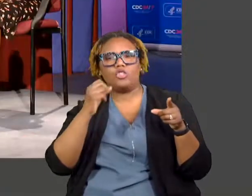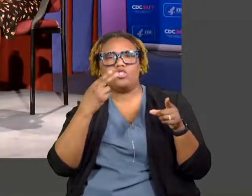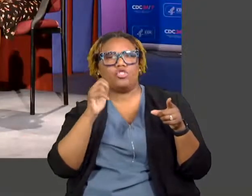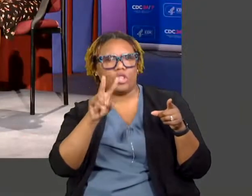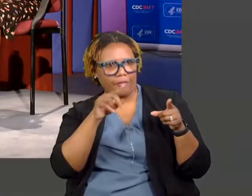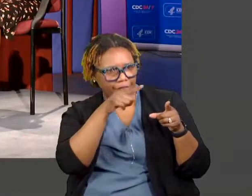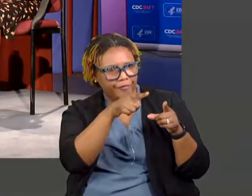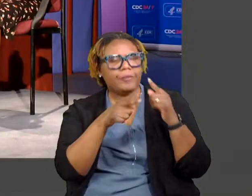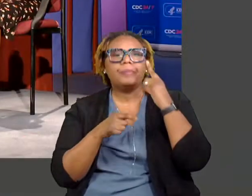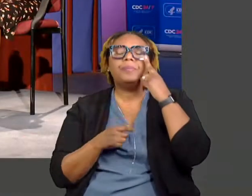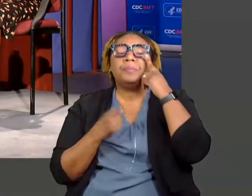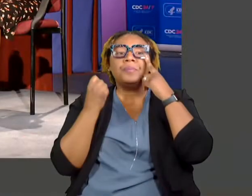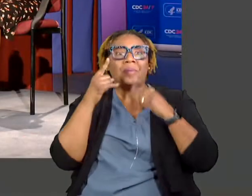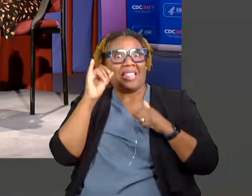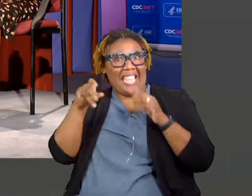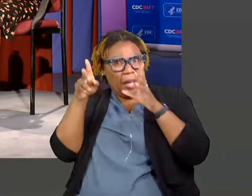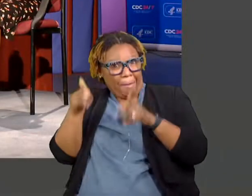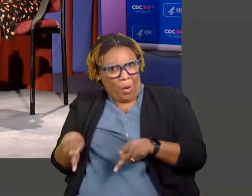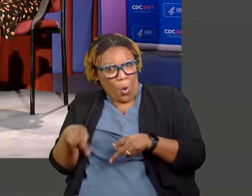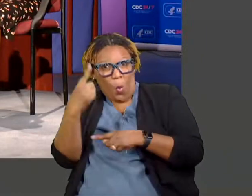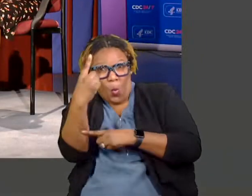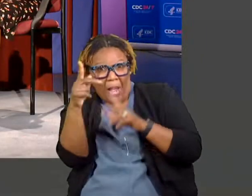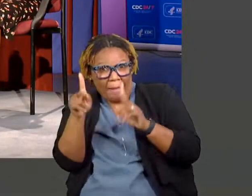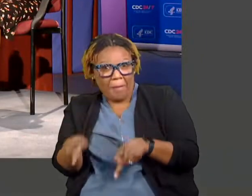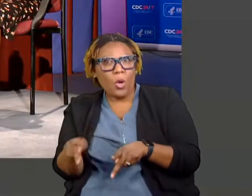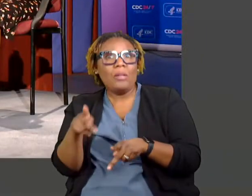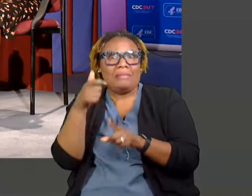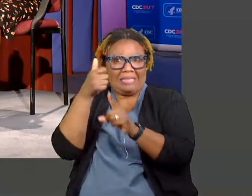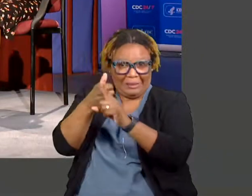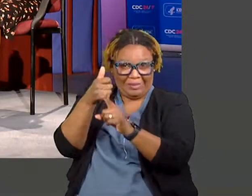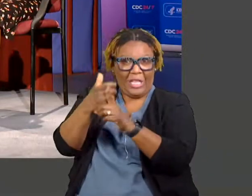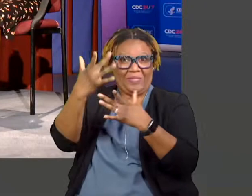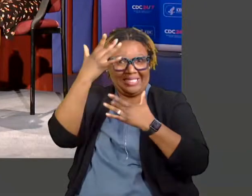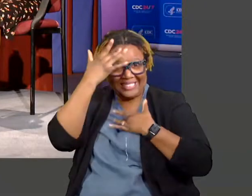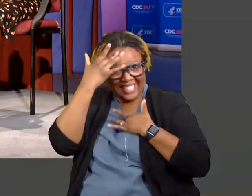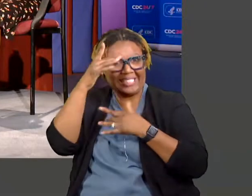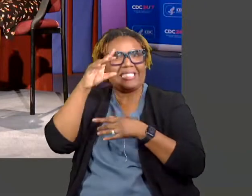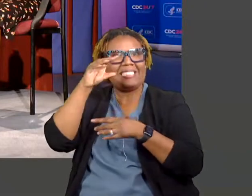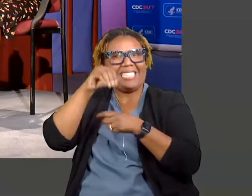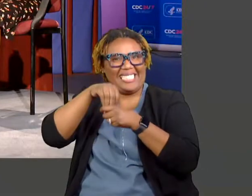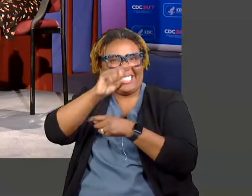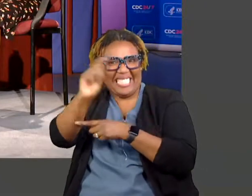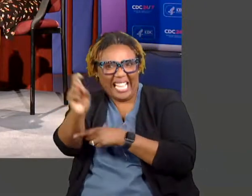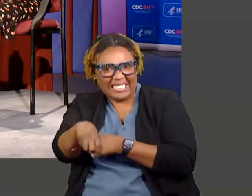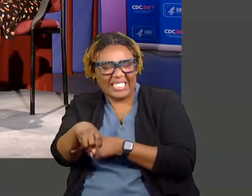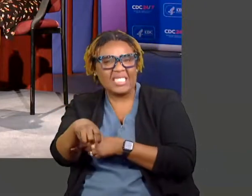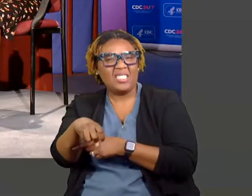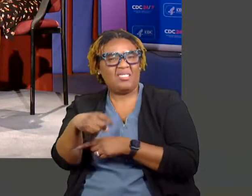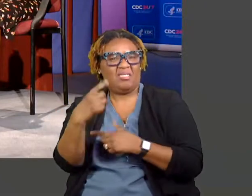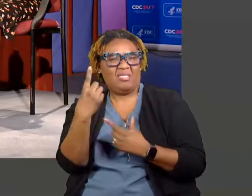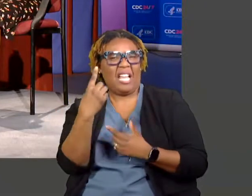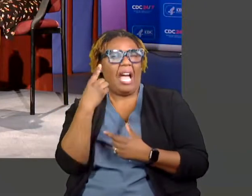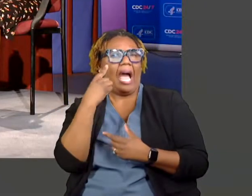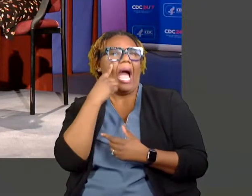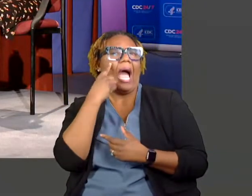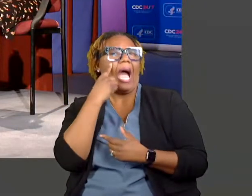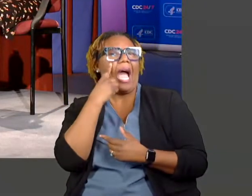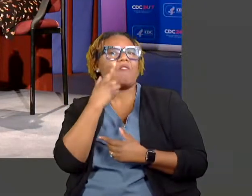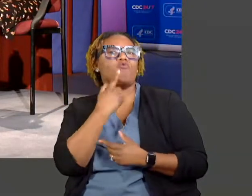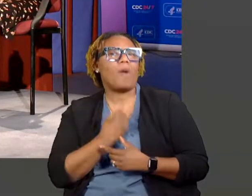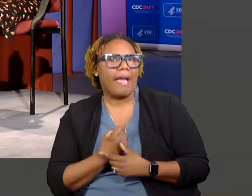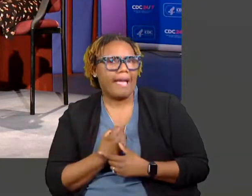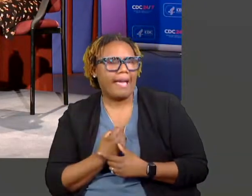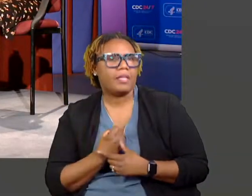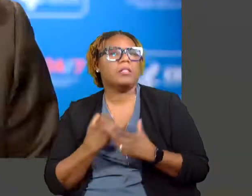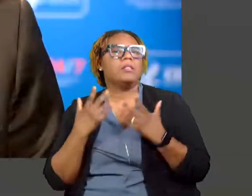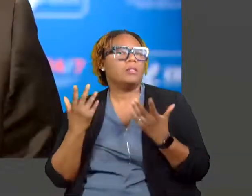person who tested positive in Texas only had eye redness. What other symptoms of bird flu should people be on the lookout